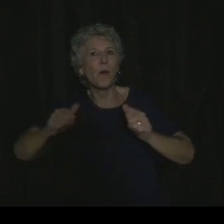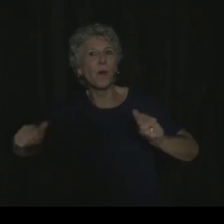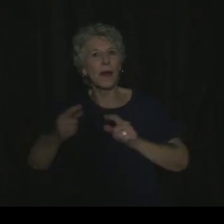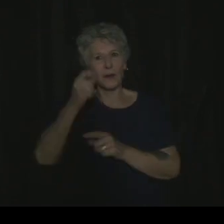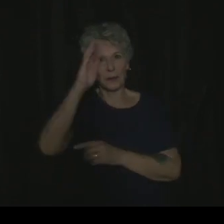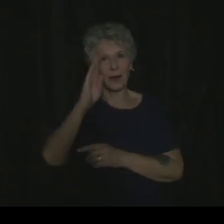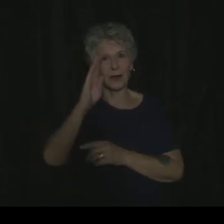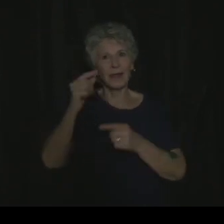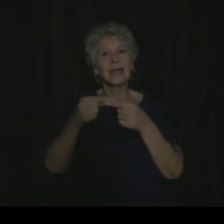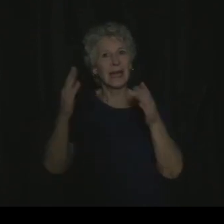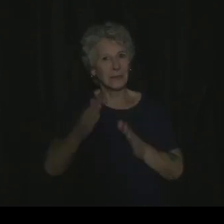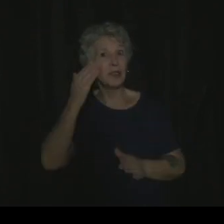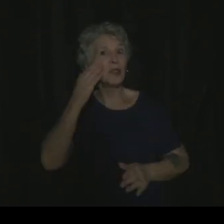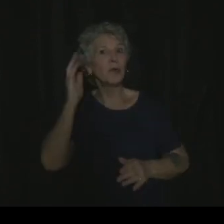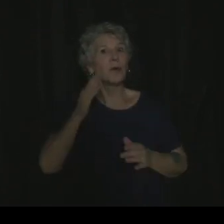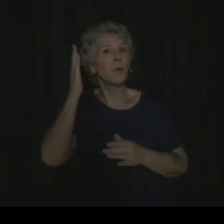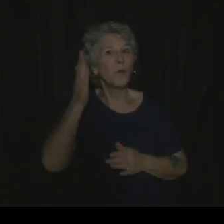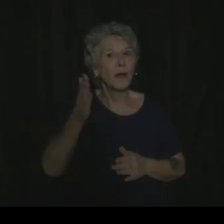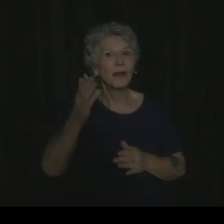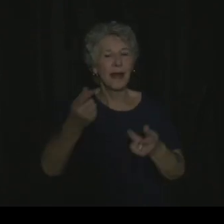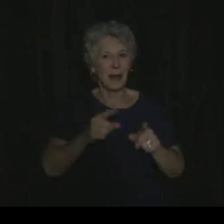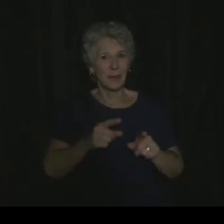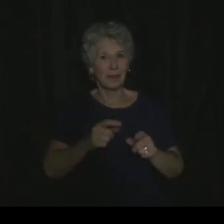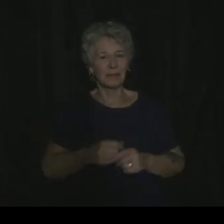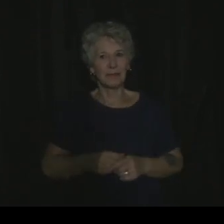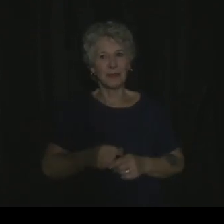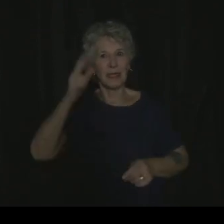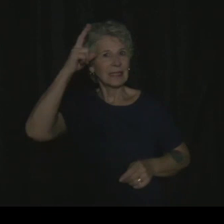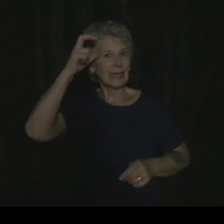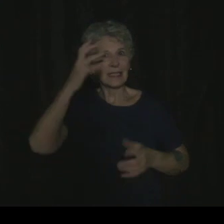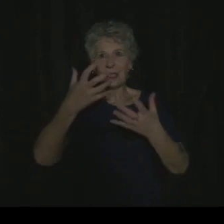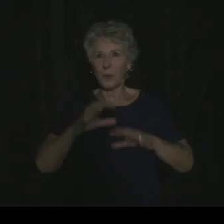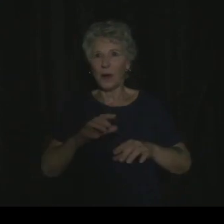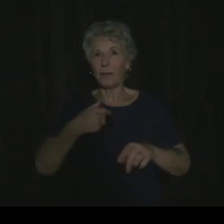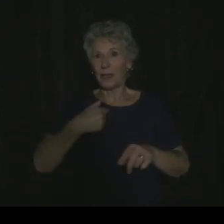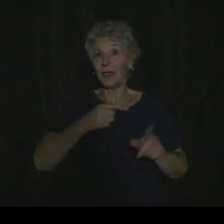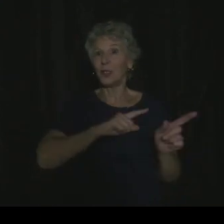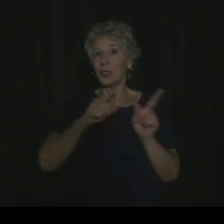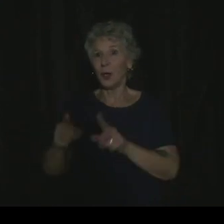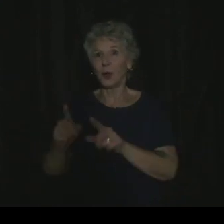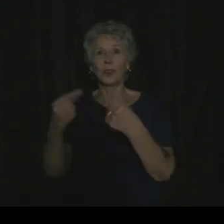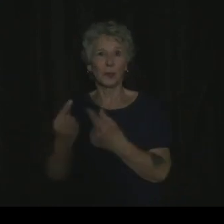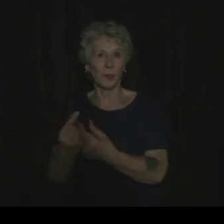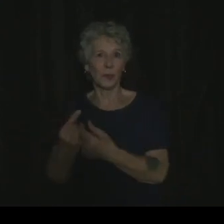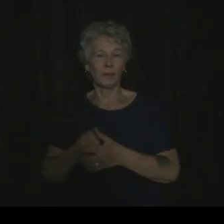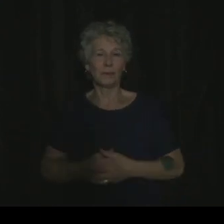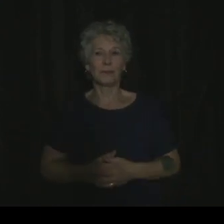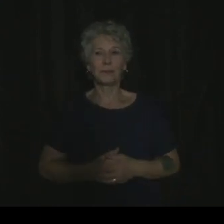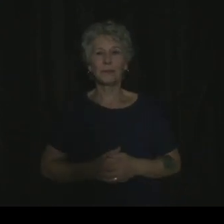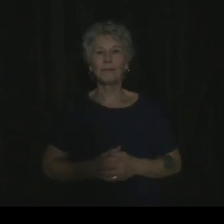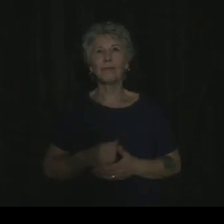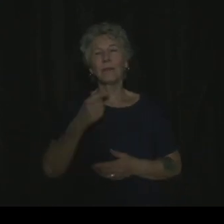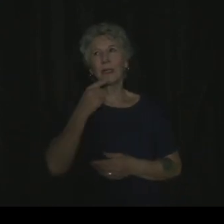knew what was about to happen. He didn't want me to go. So I